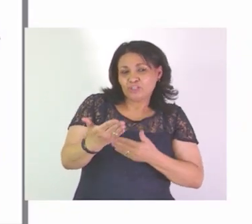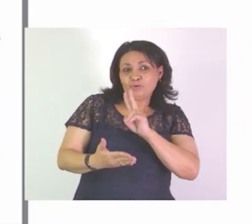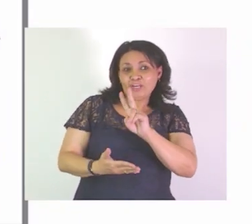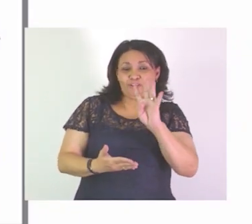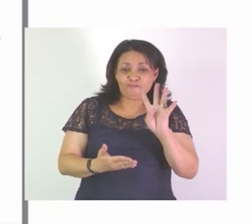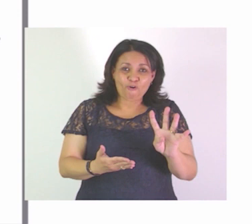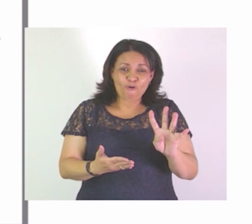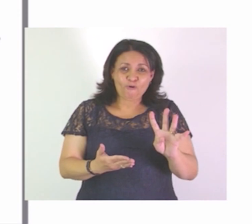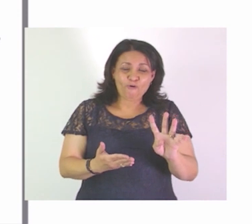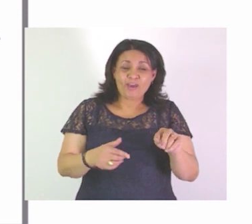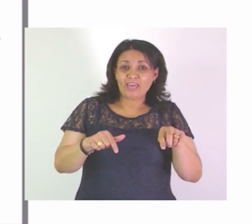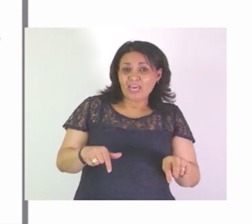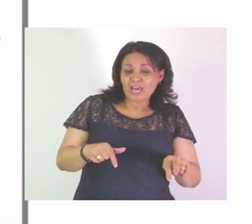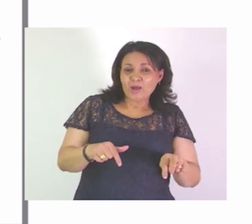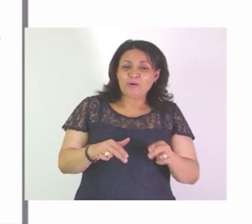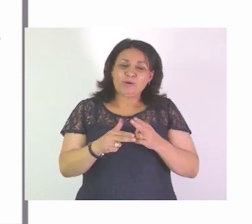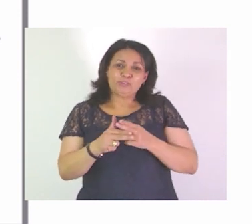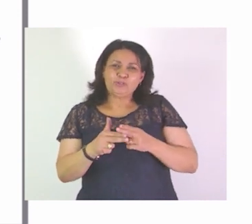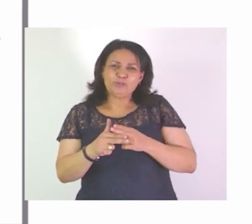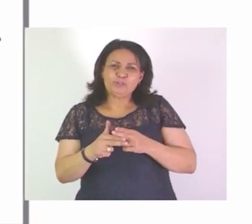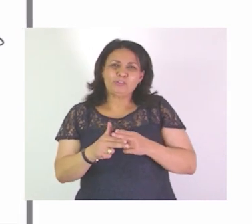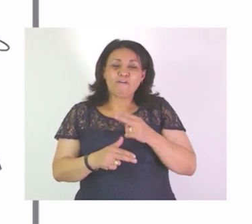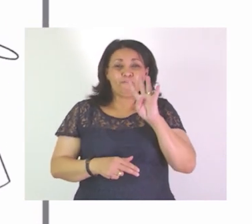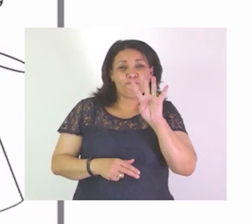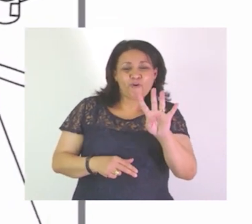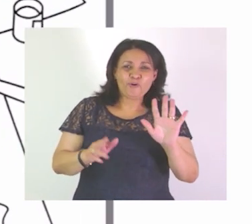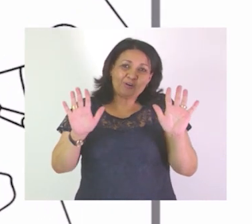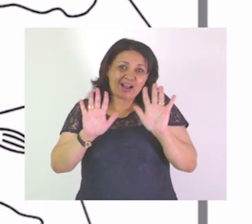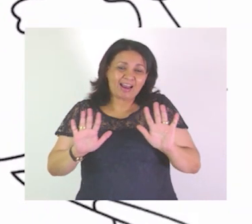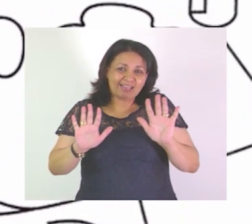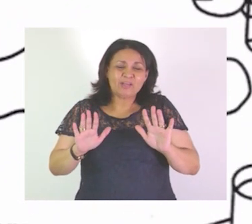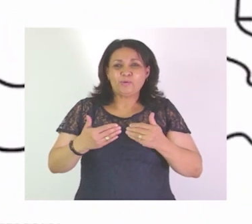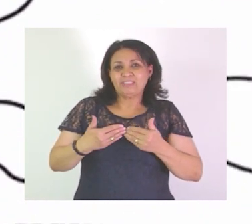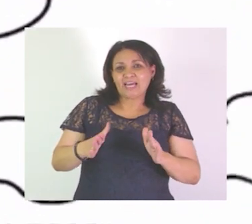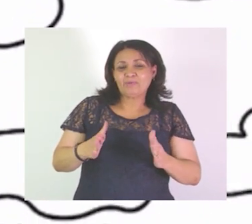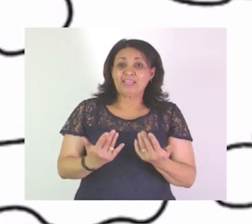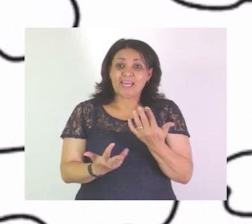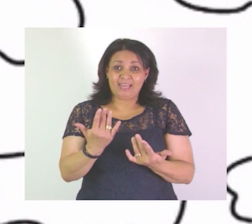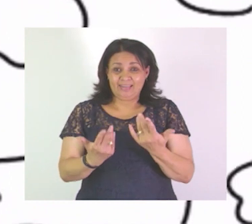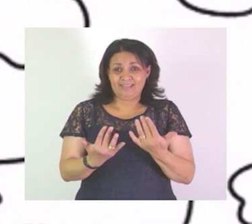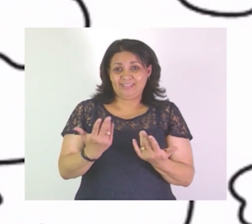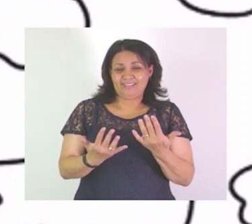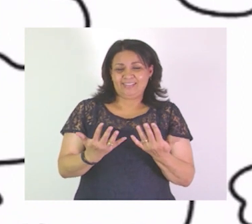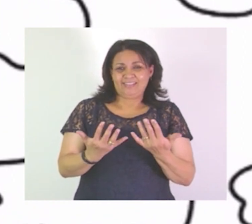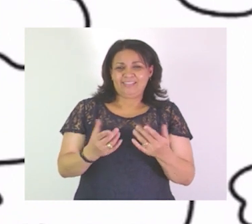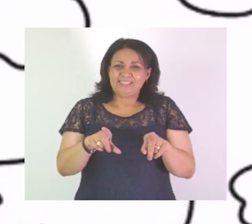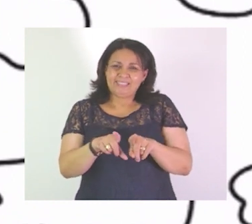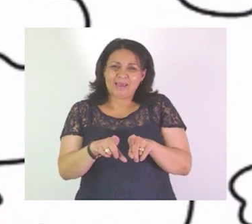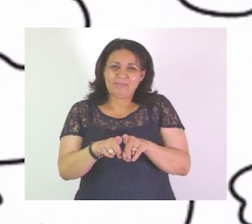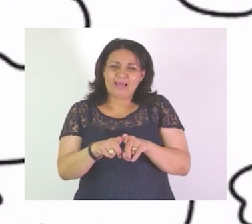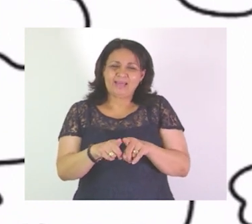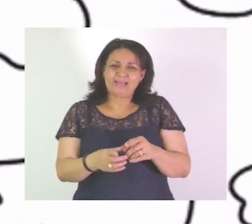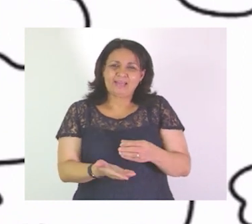we are going to use 3 of our 4 colors. We will start with green. Green is going to be